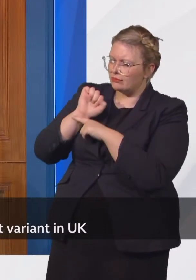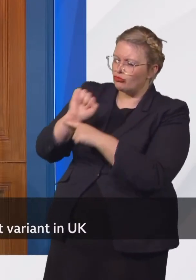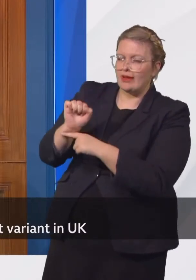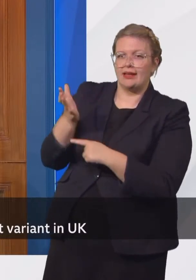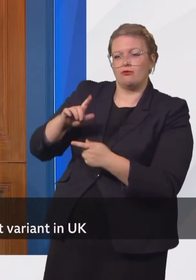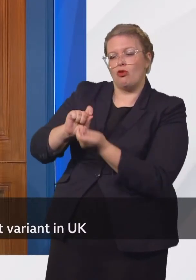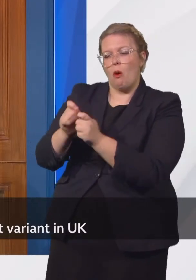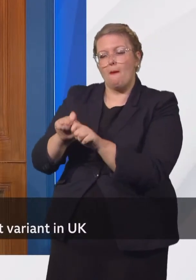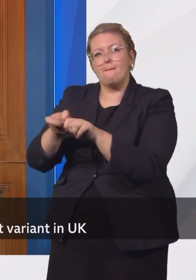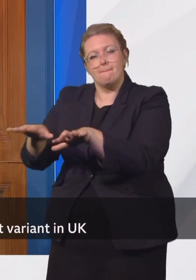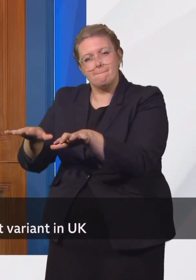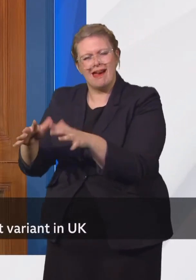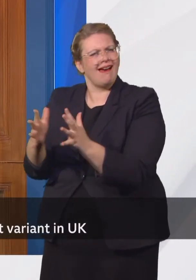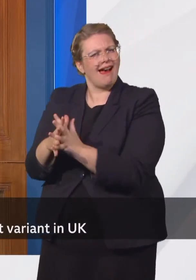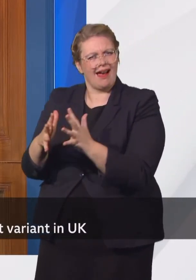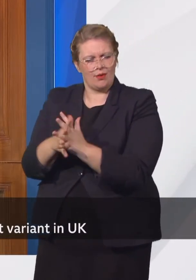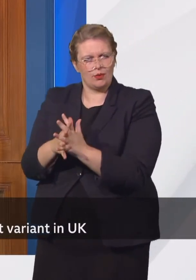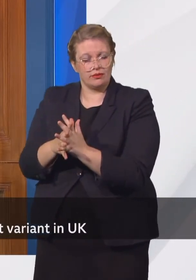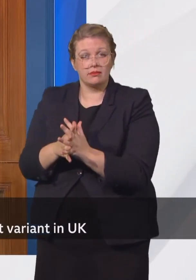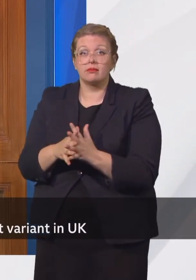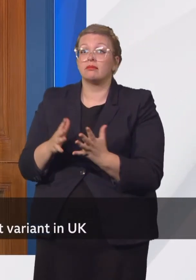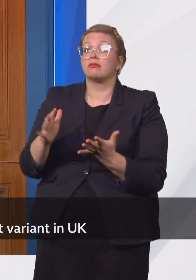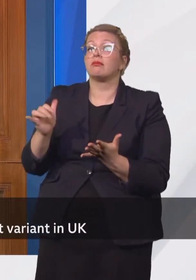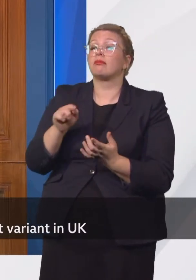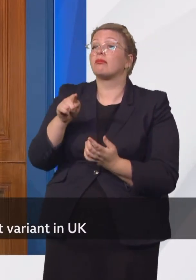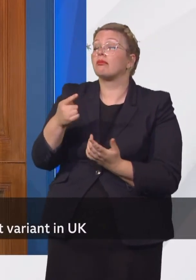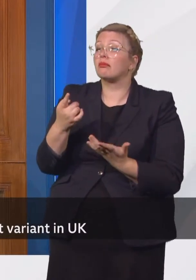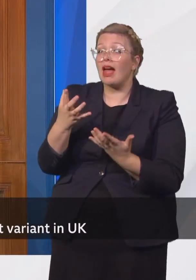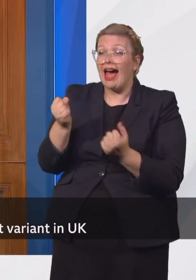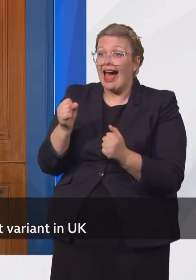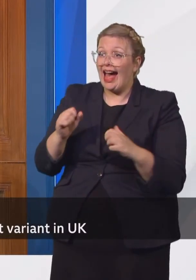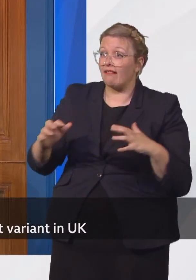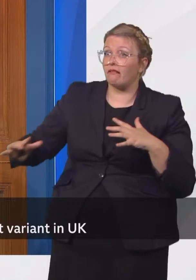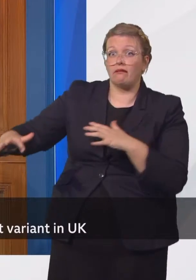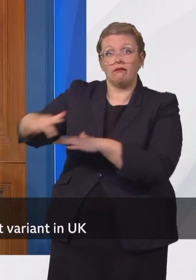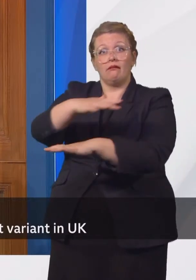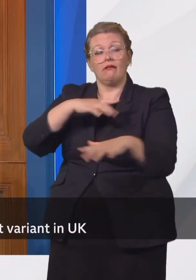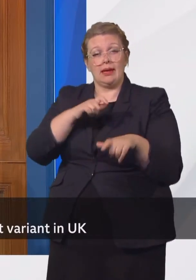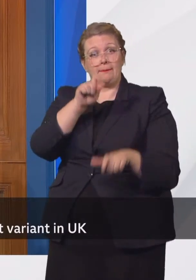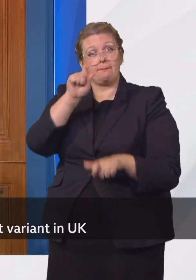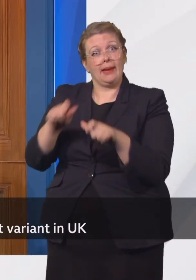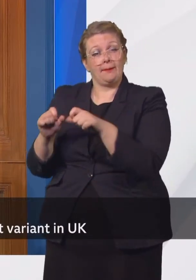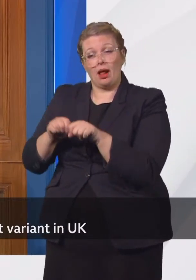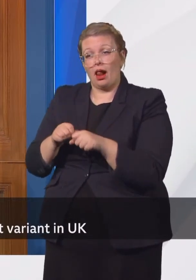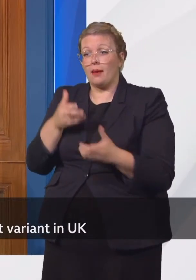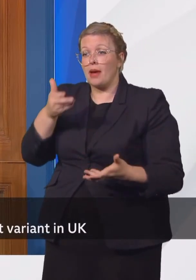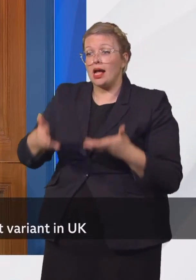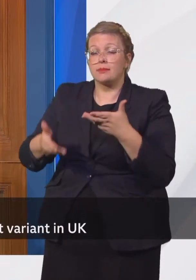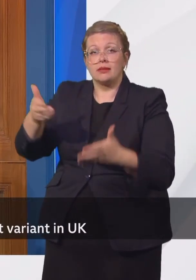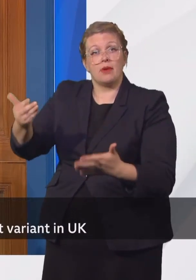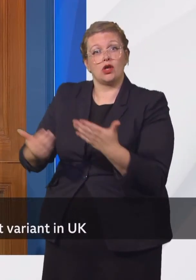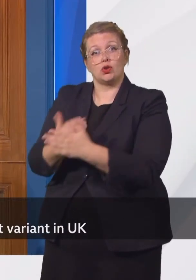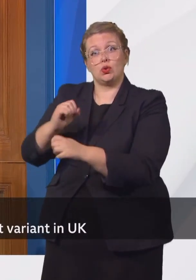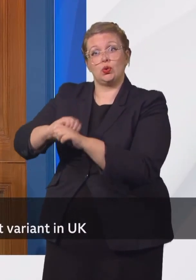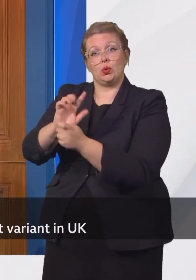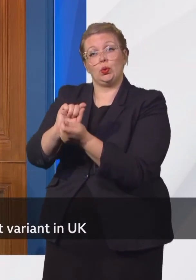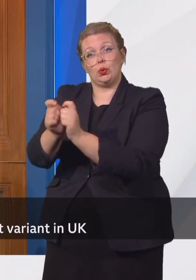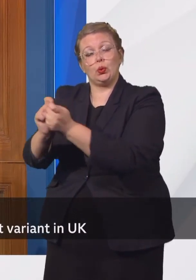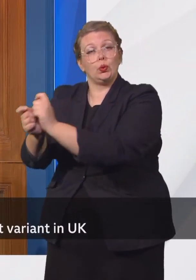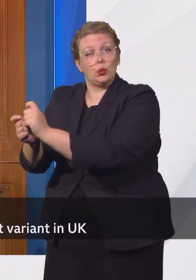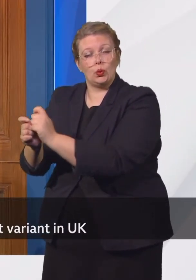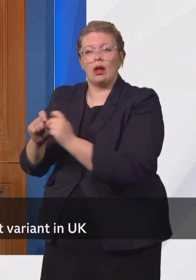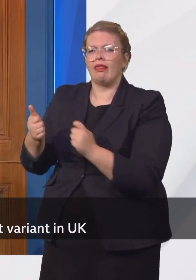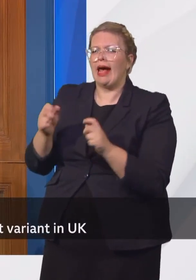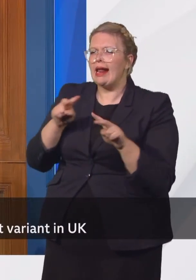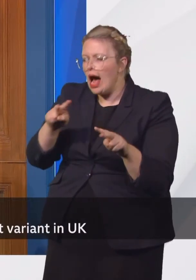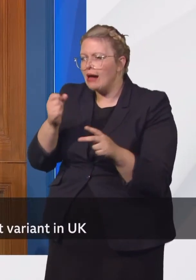either you have that variant circulating widely in your population, and then you kind of